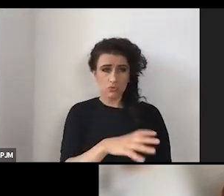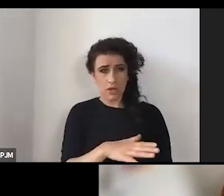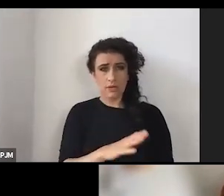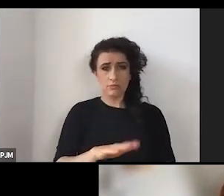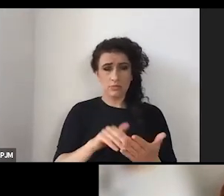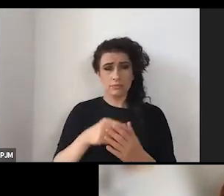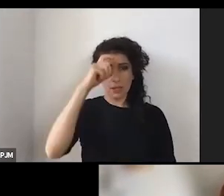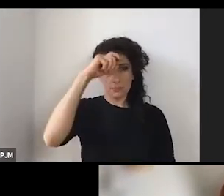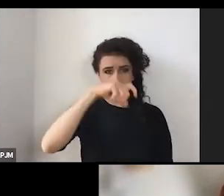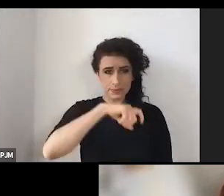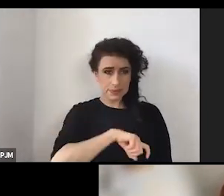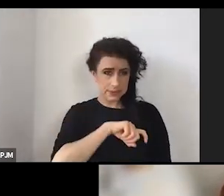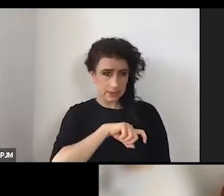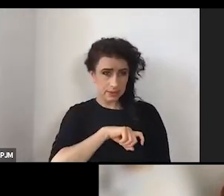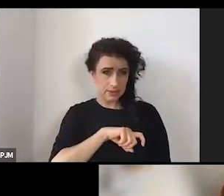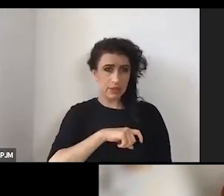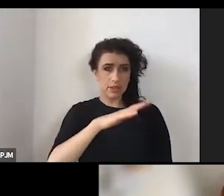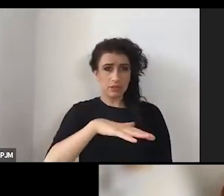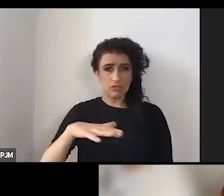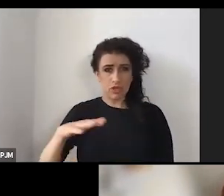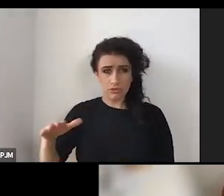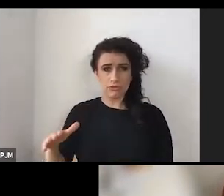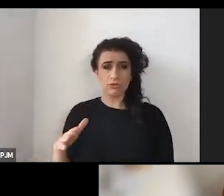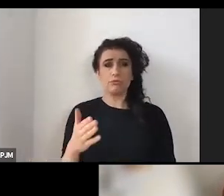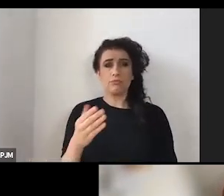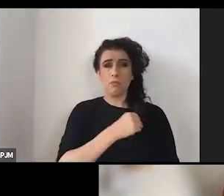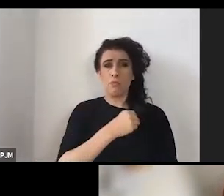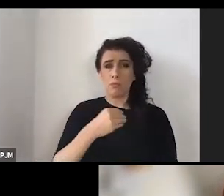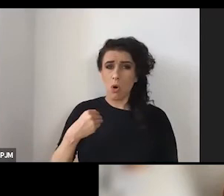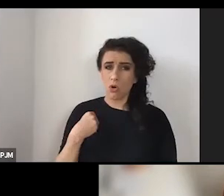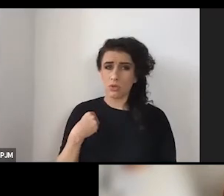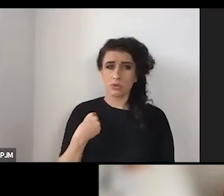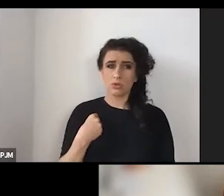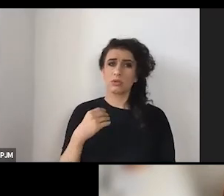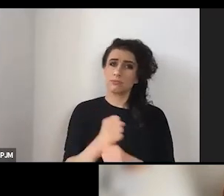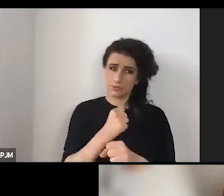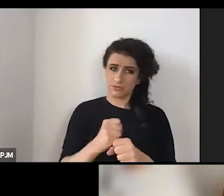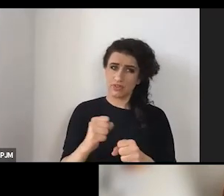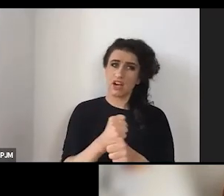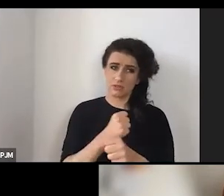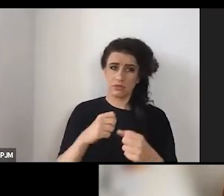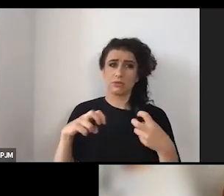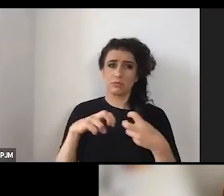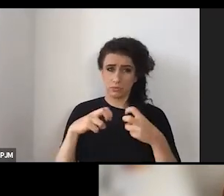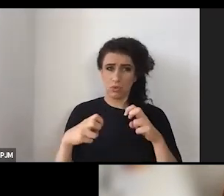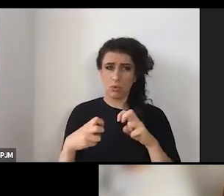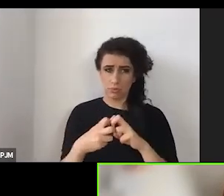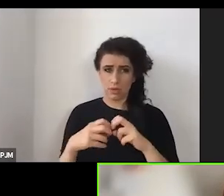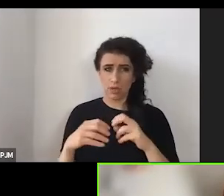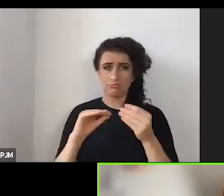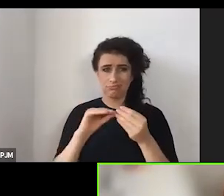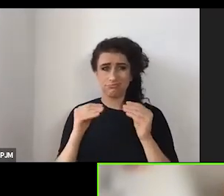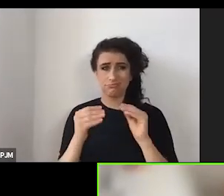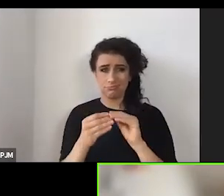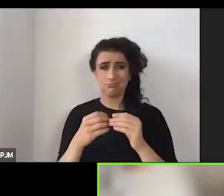a serious problem, especially for kids experiencing domestic violence.